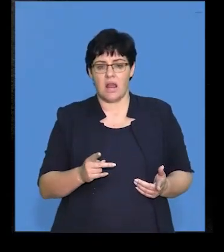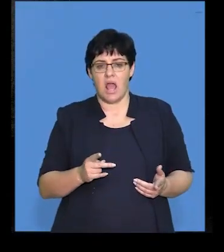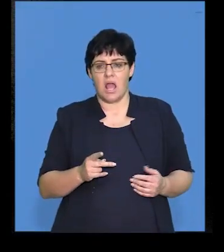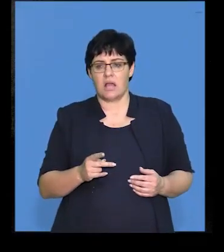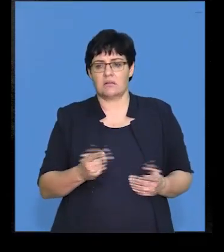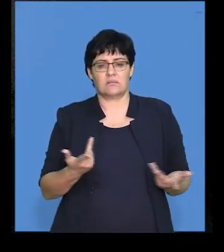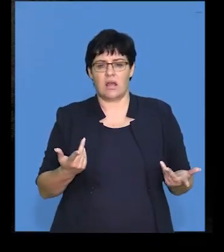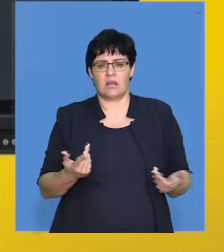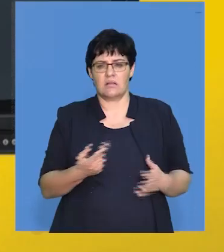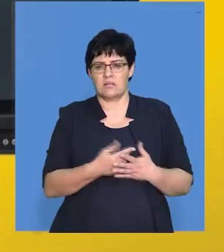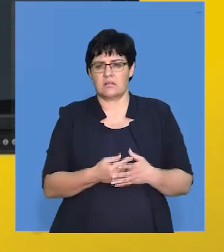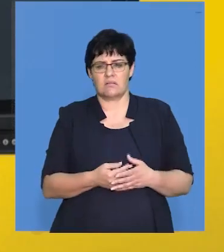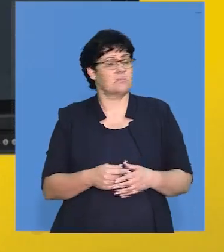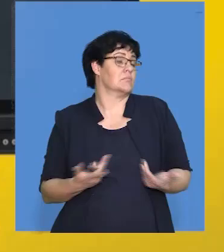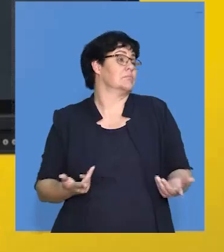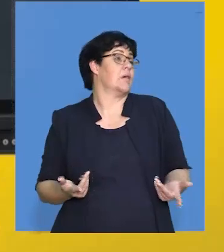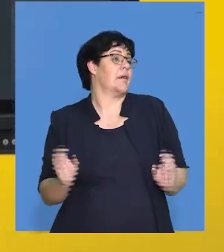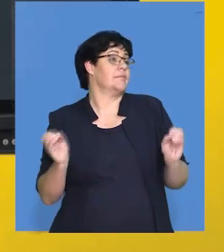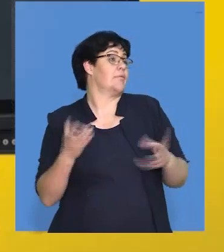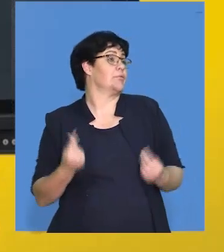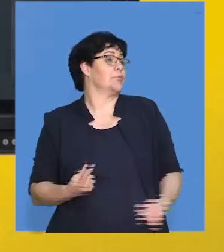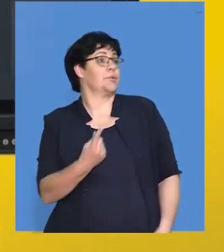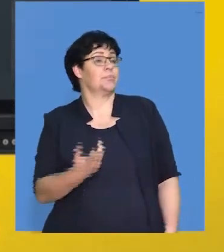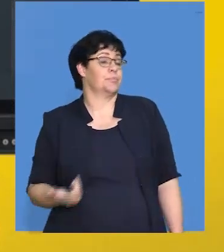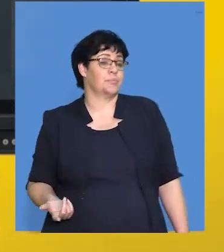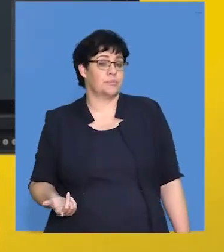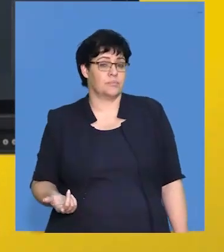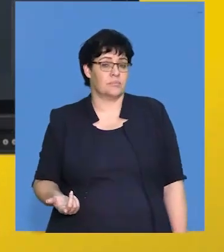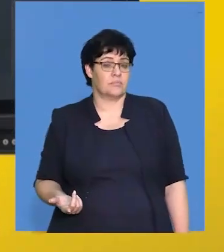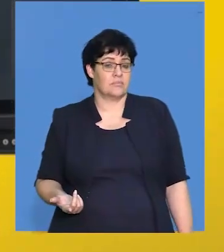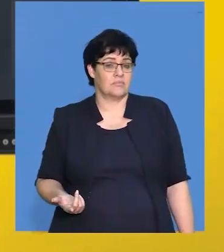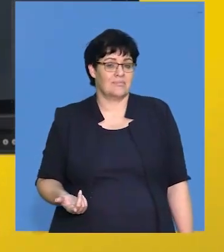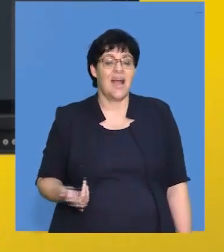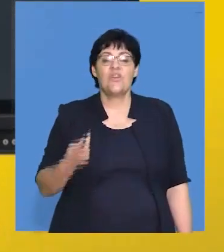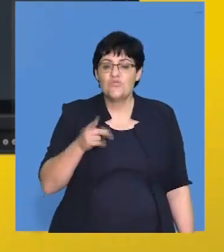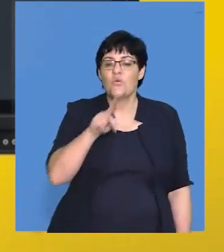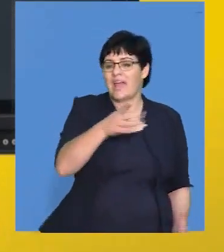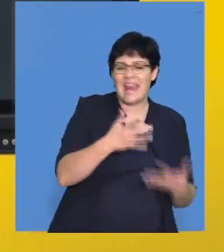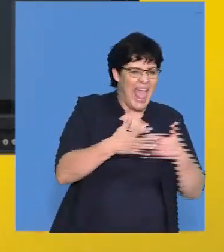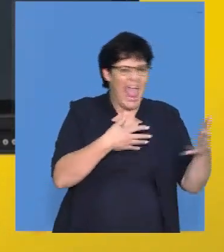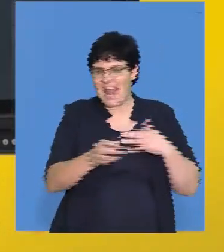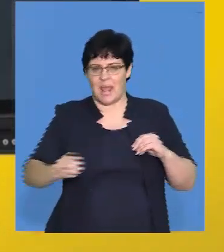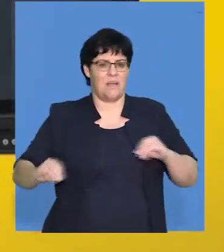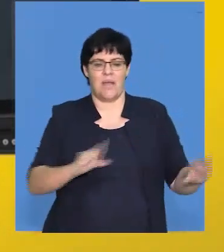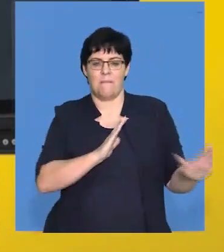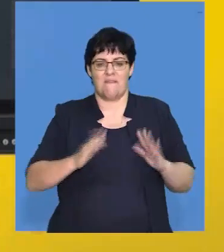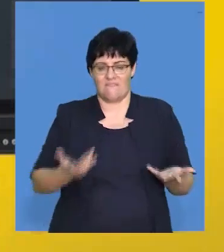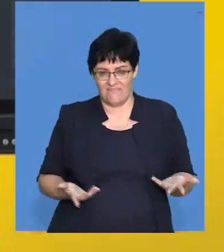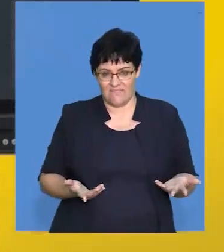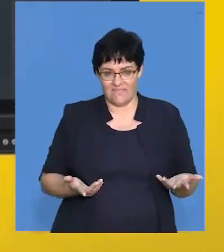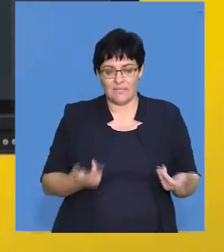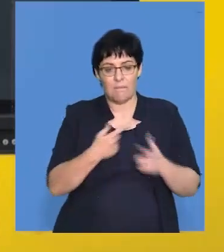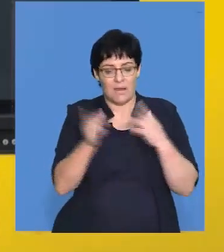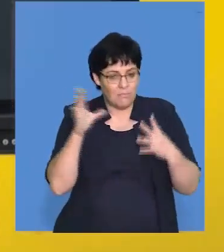space with showing deep thought. It's got nothing to do with him. You can literally make him do anything, but of course you have